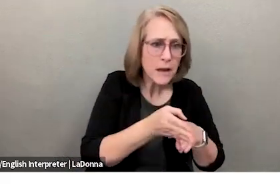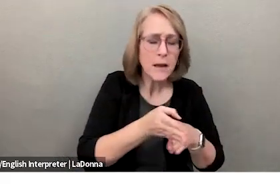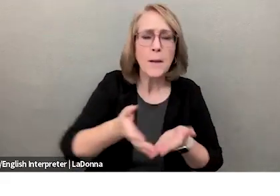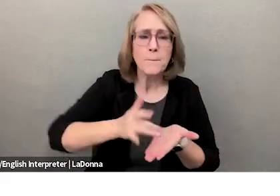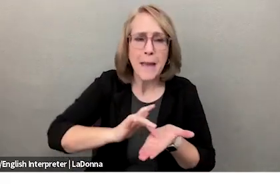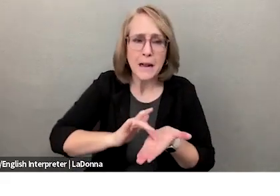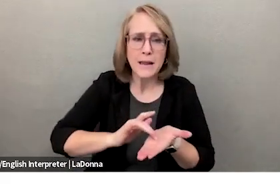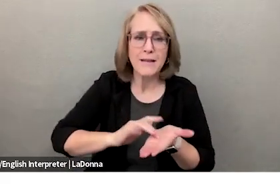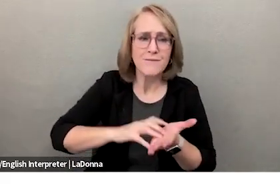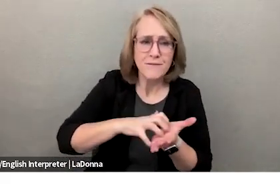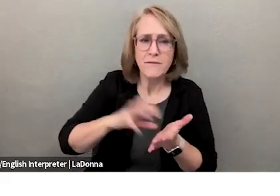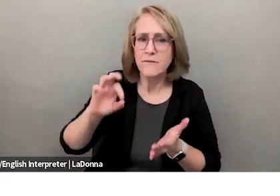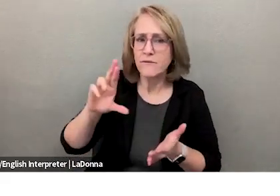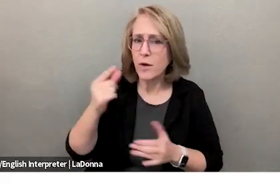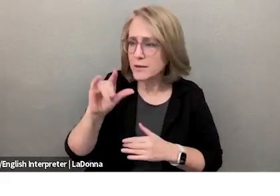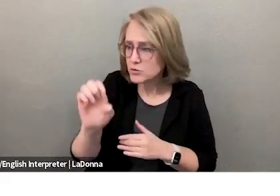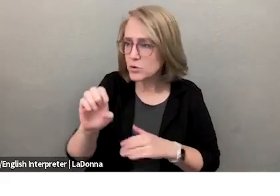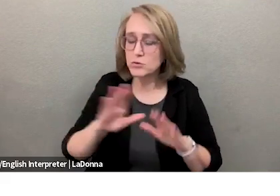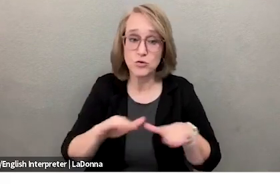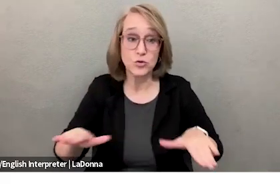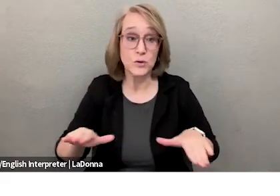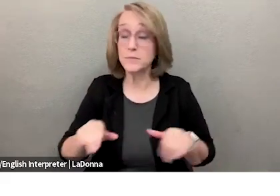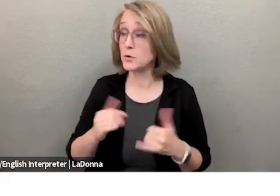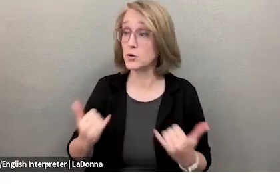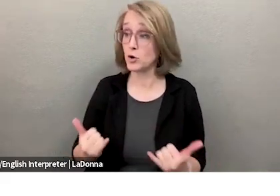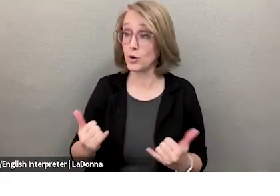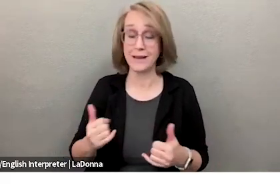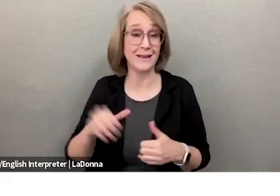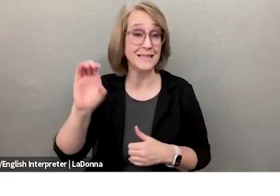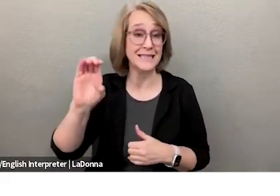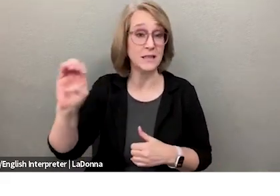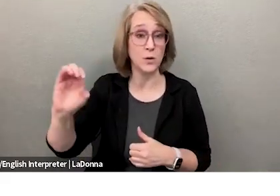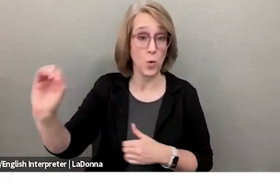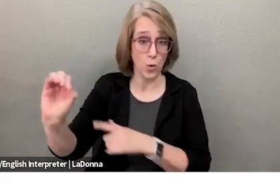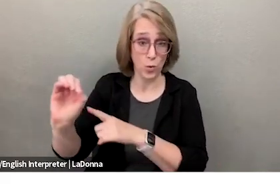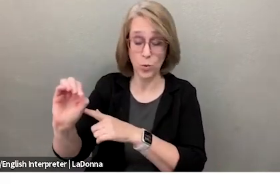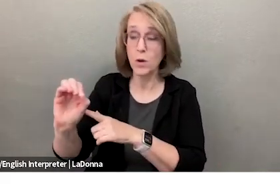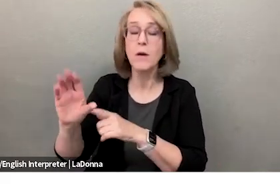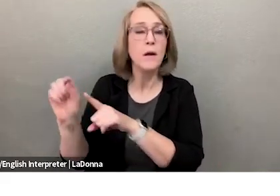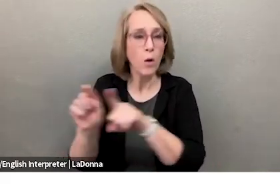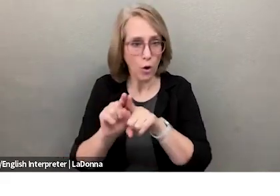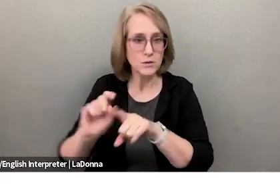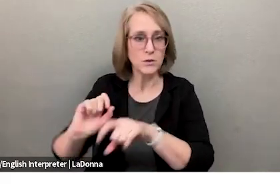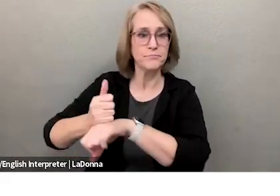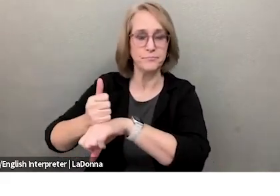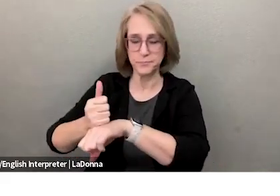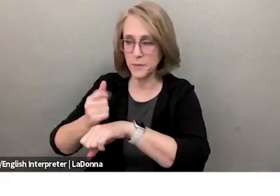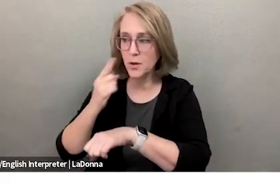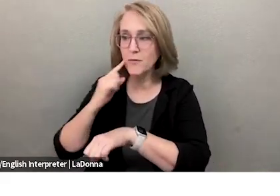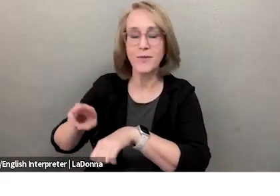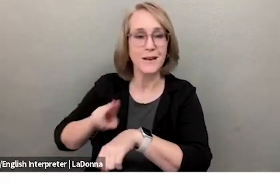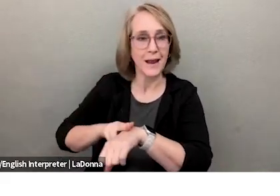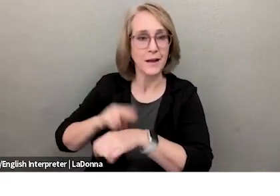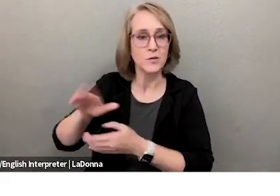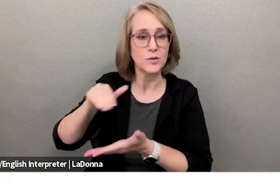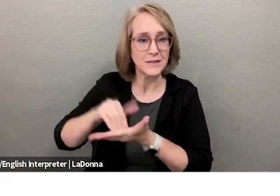their families. And he is currently serving as the Chief Executive Officer and also the founder of the National Center